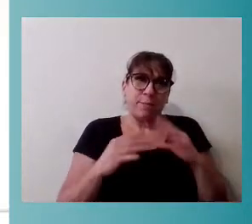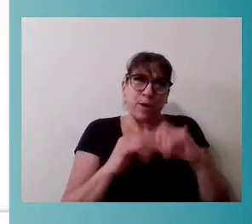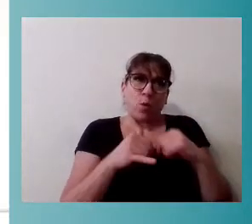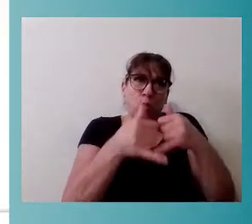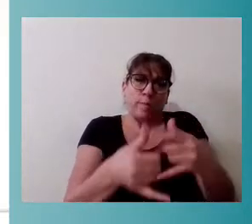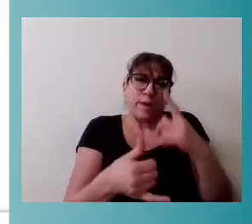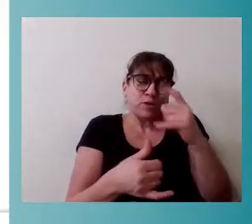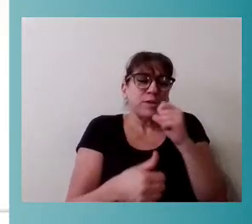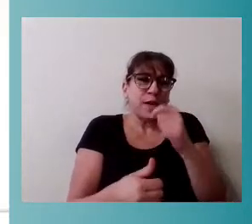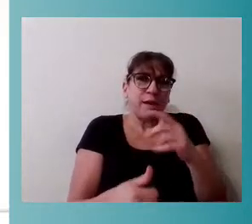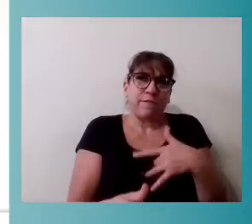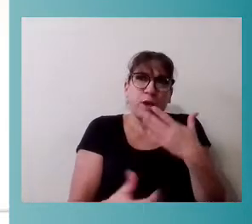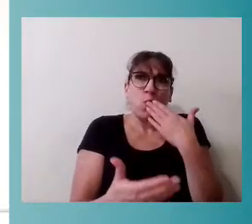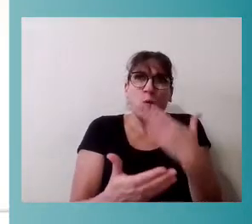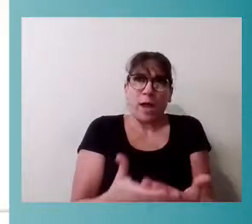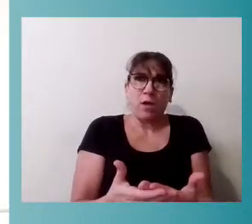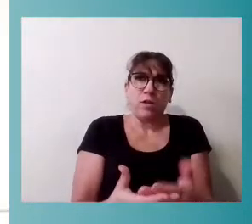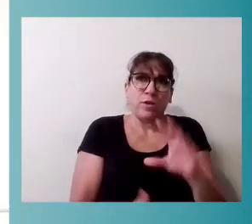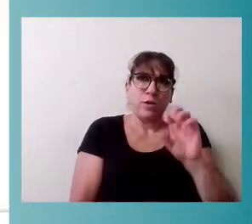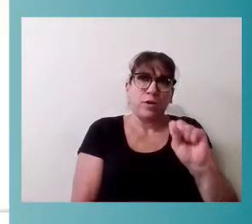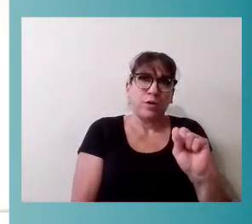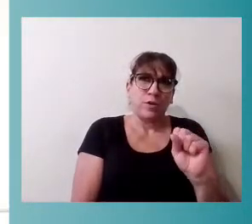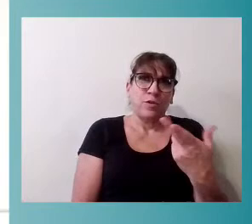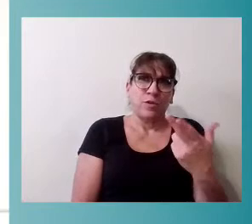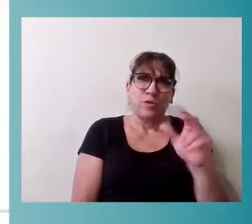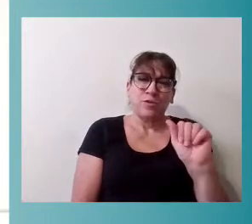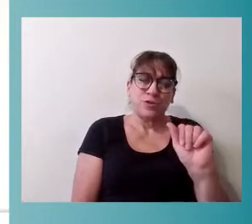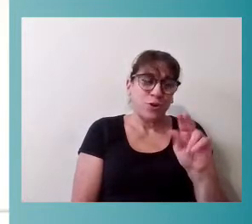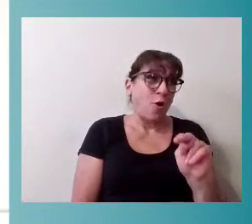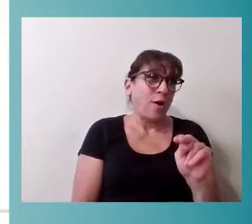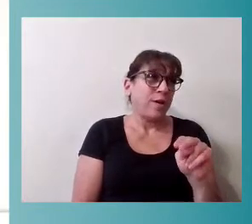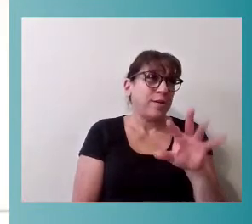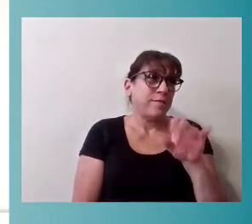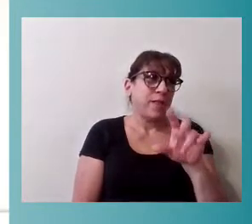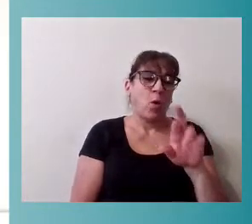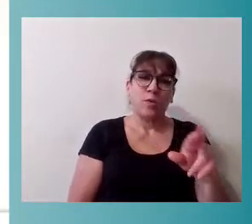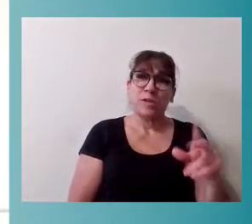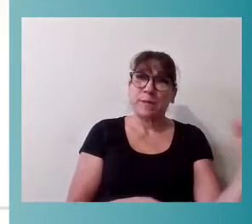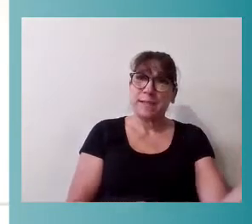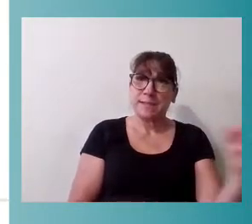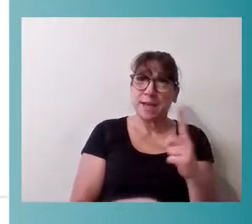feeling unwell. So, Shawn Flowers, please come up and accept her award.